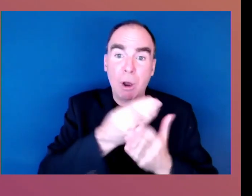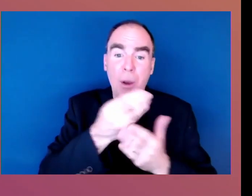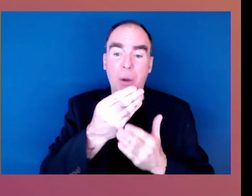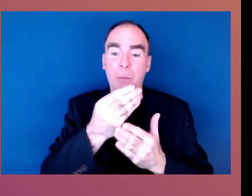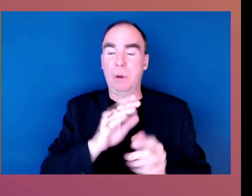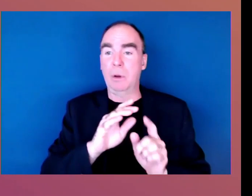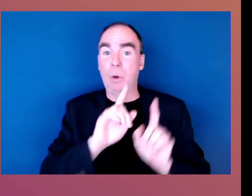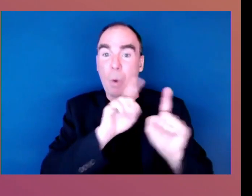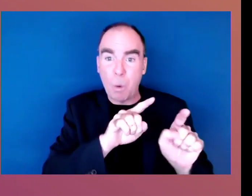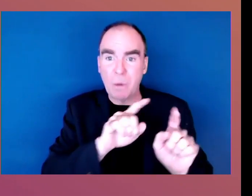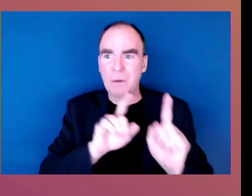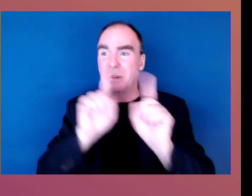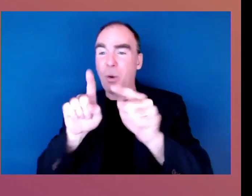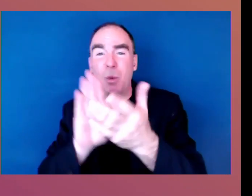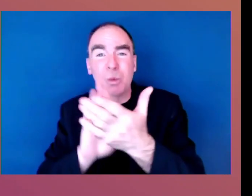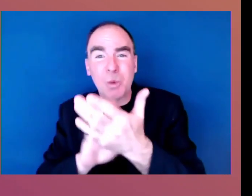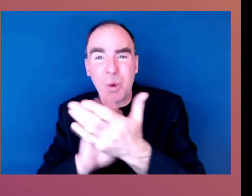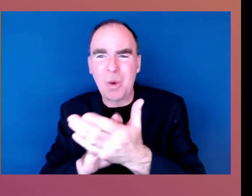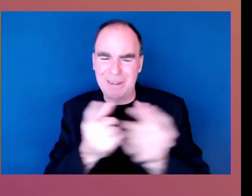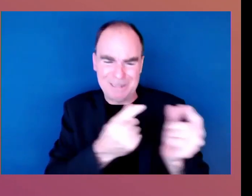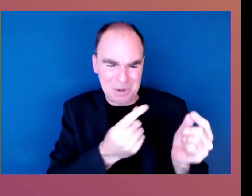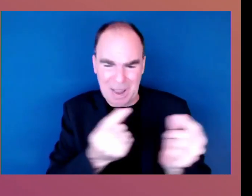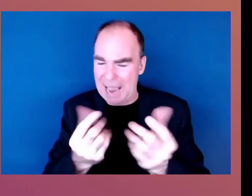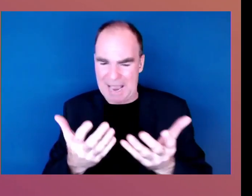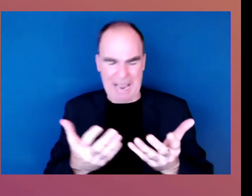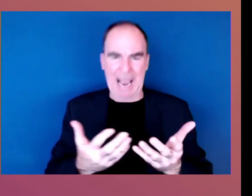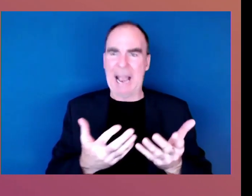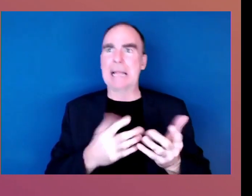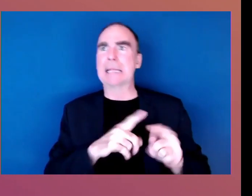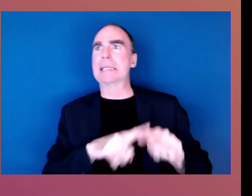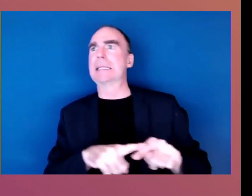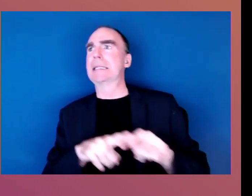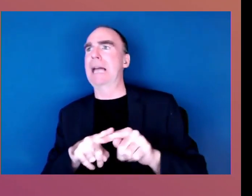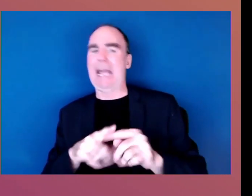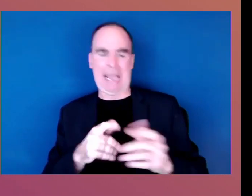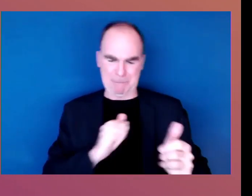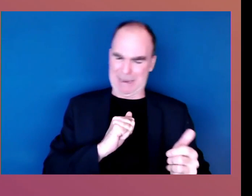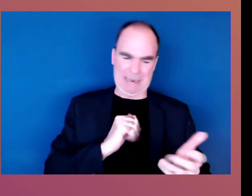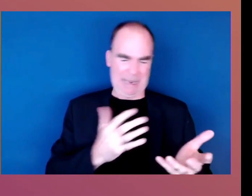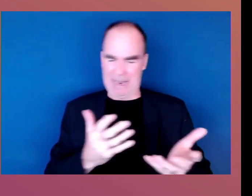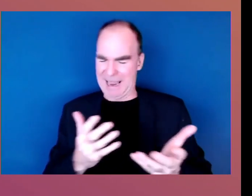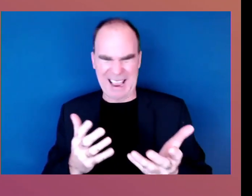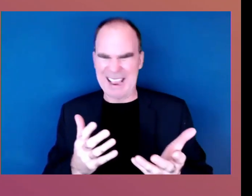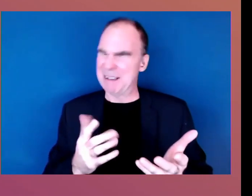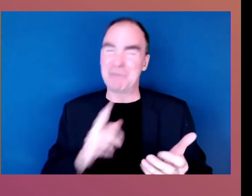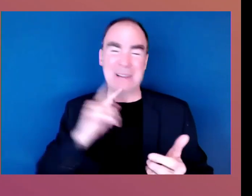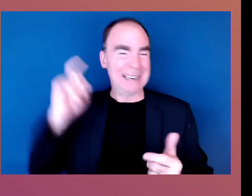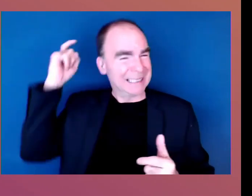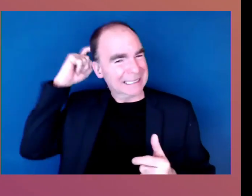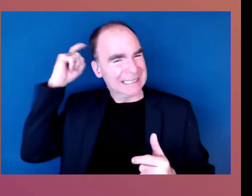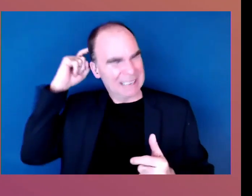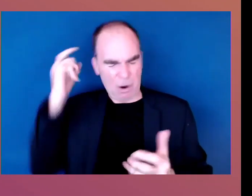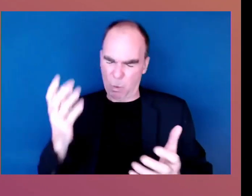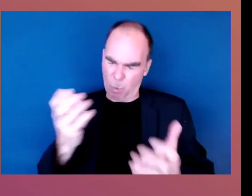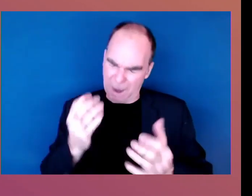myself. I really wanted to be freed from relying on someone. I wanted to be independent. That became my